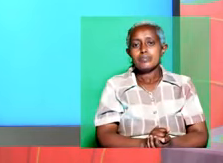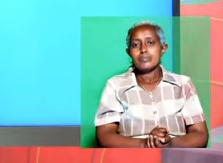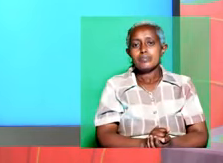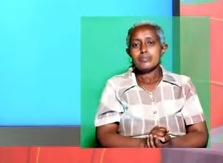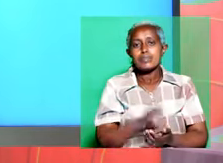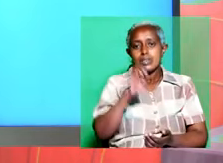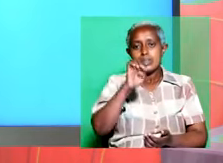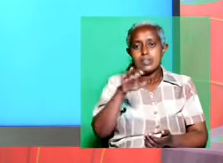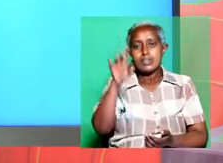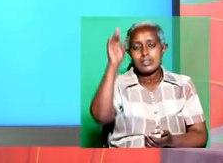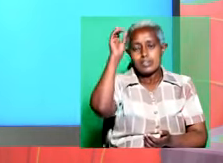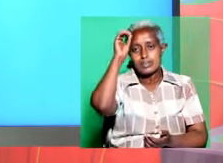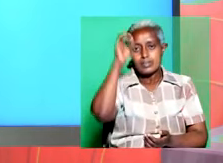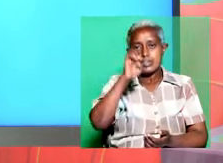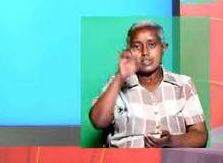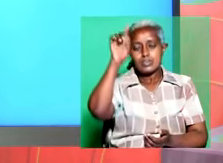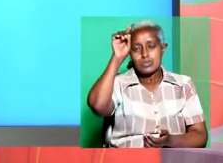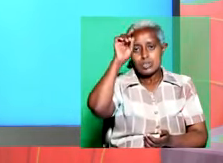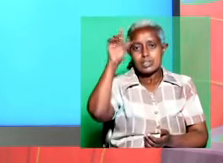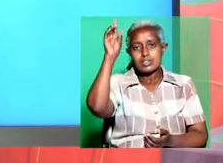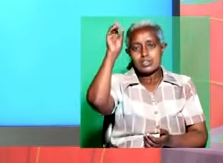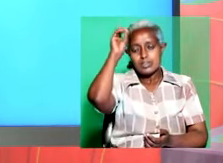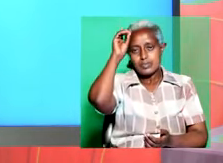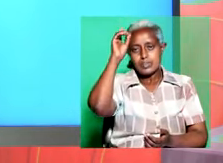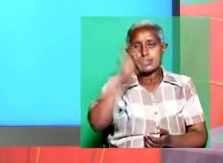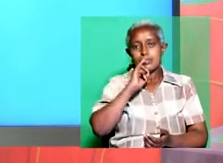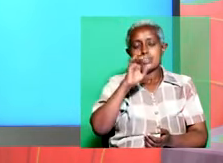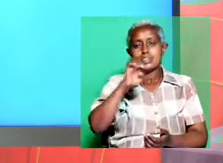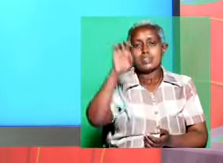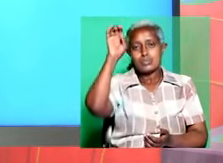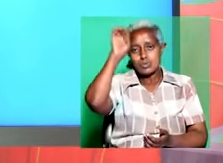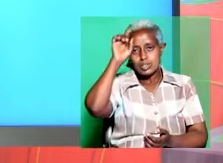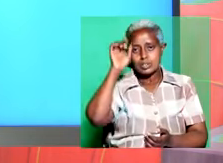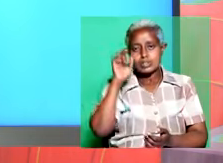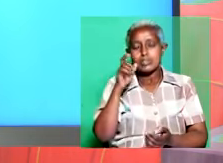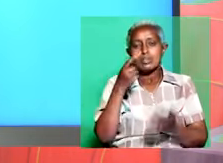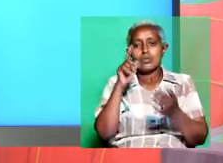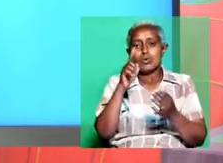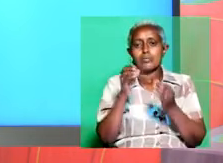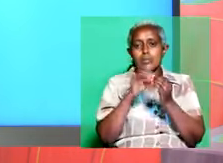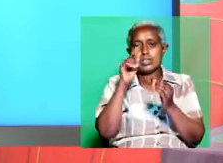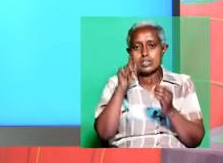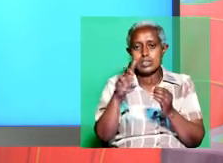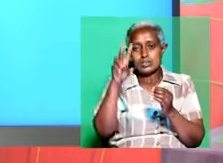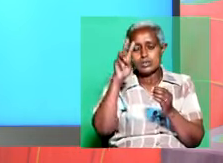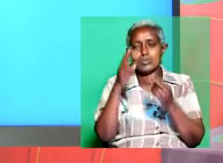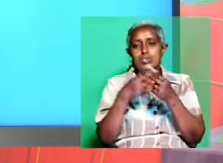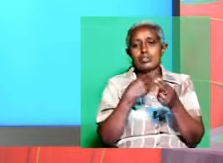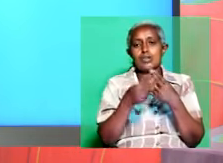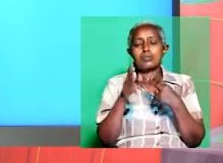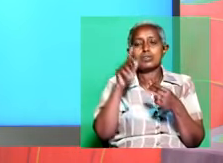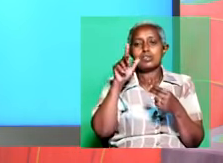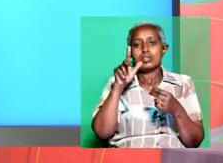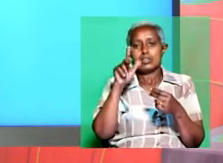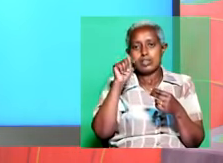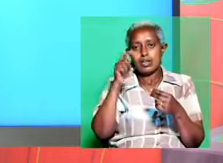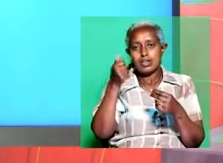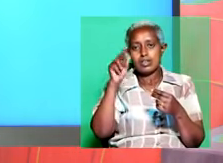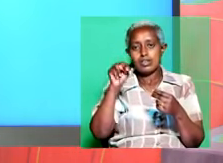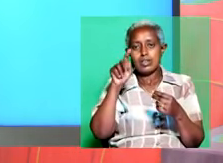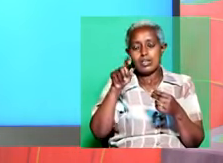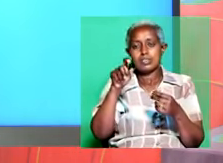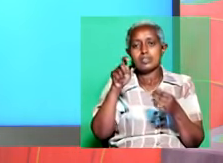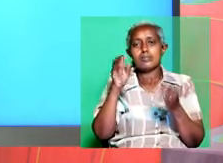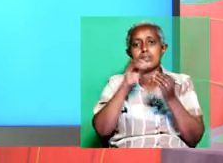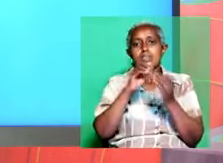So e raised to x derivative, it is e raised to x itself times 1 plus x squared times tan x plus e raised